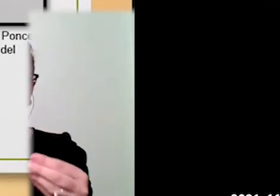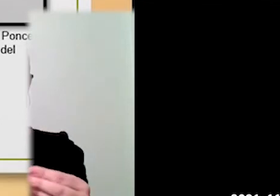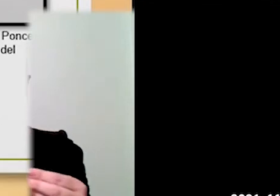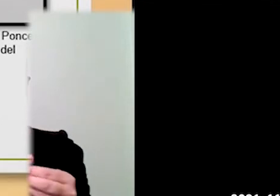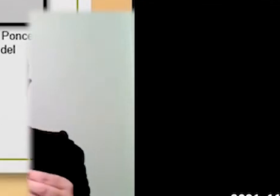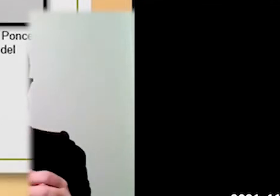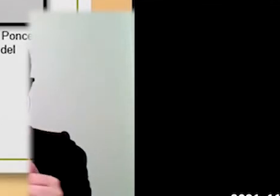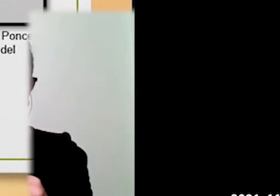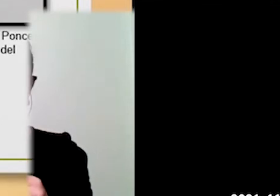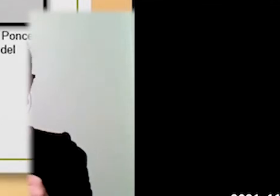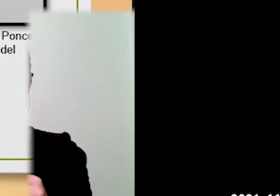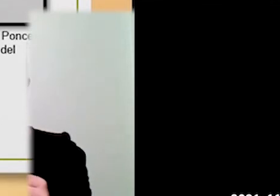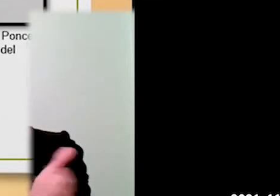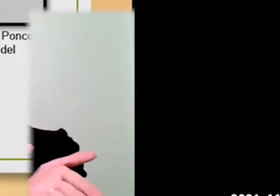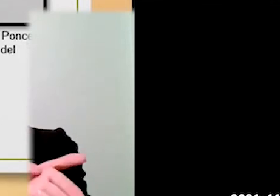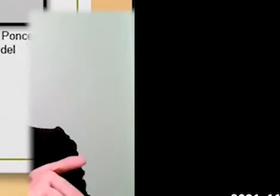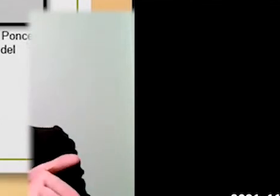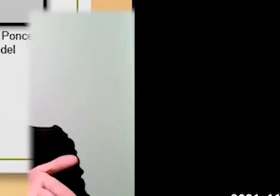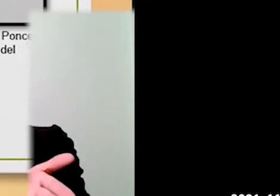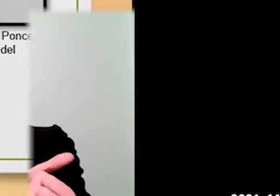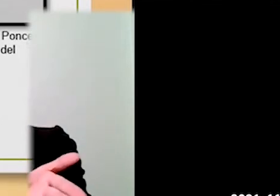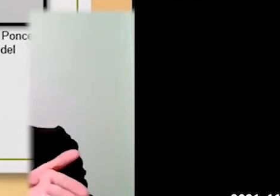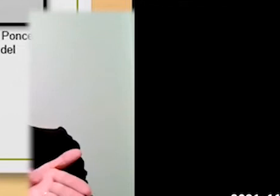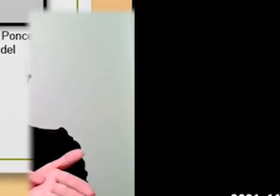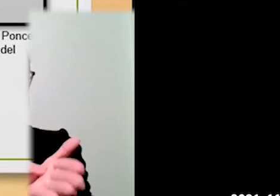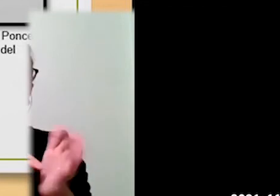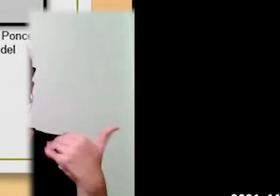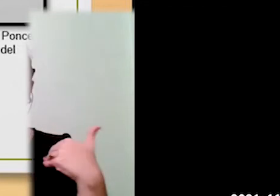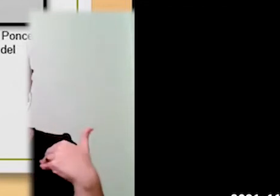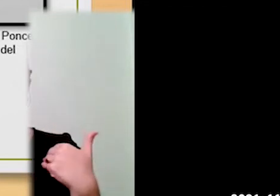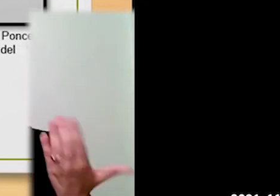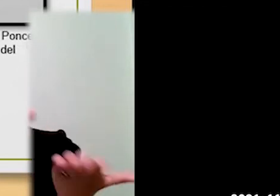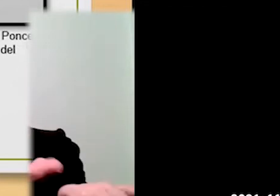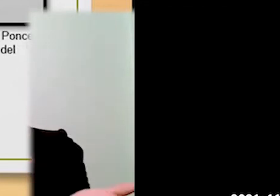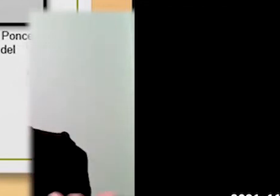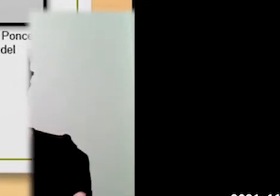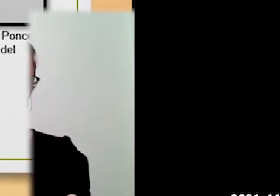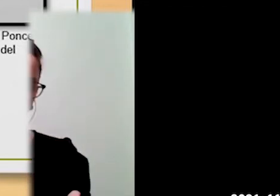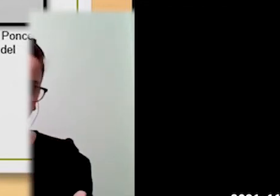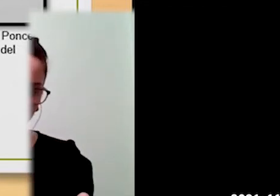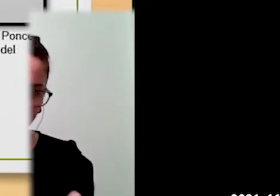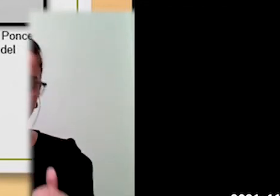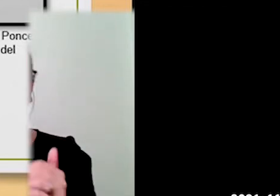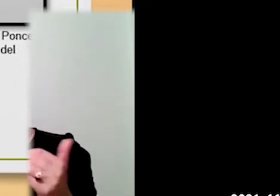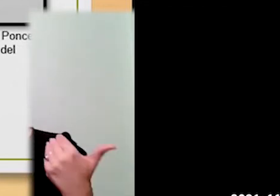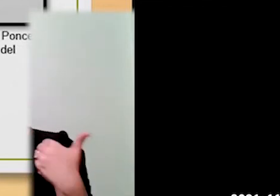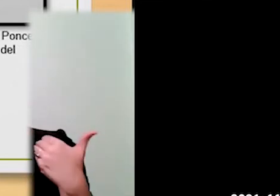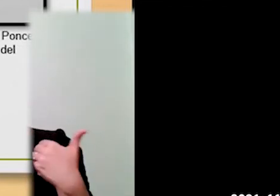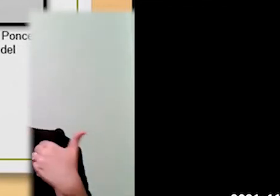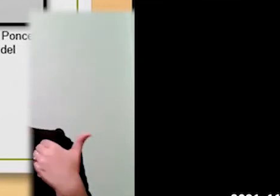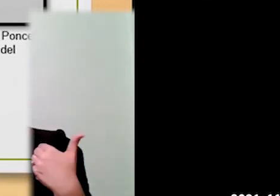publications, documents, historic maps, plans, and historic photographs. The maps from the